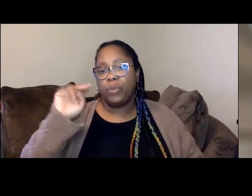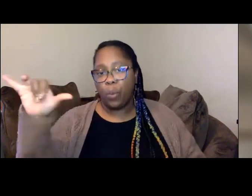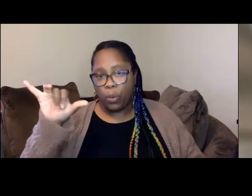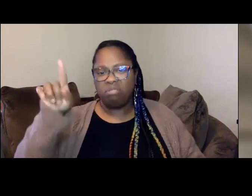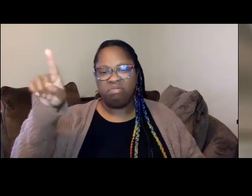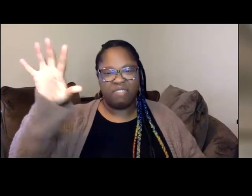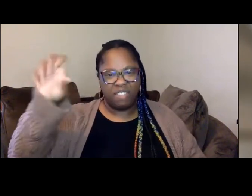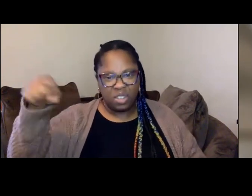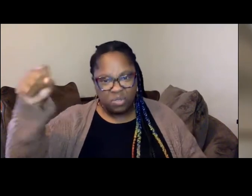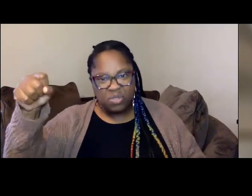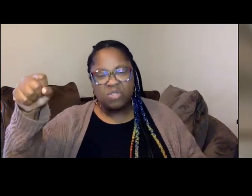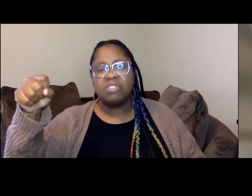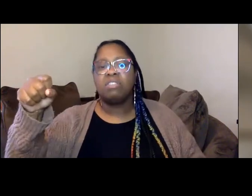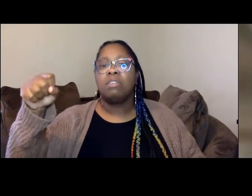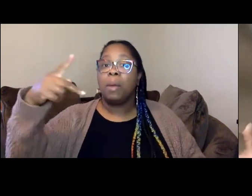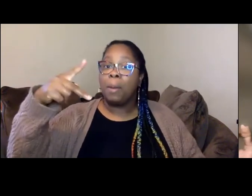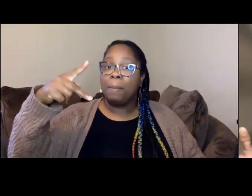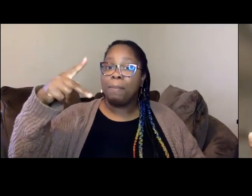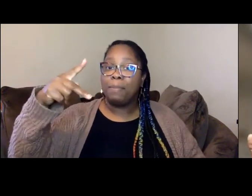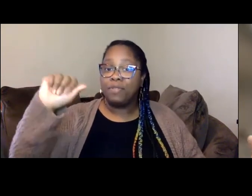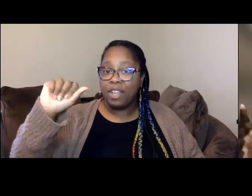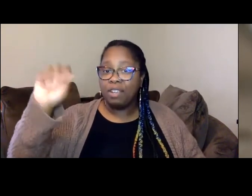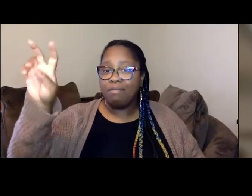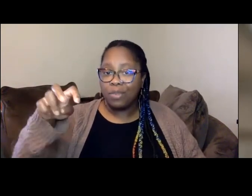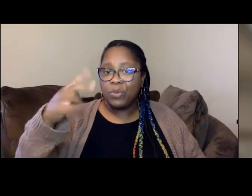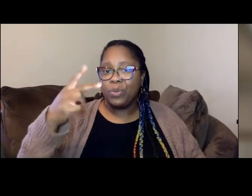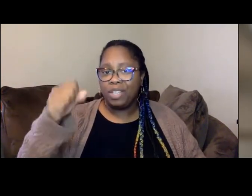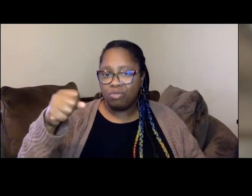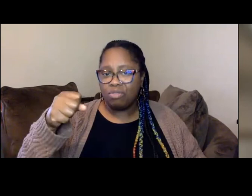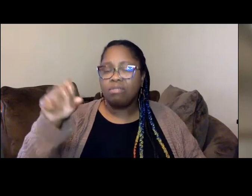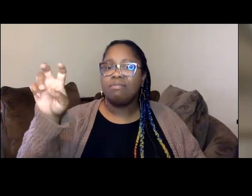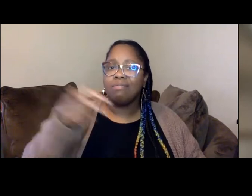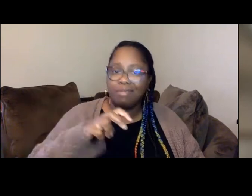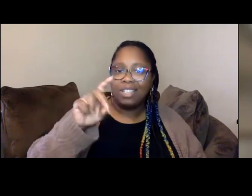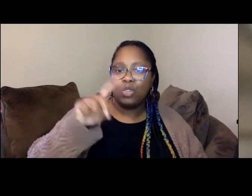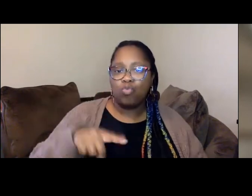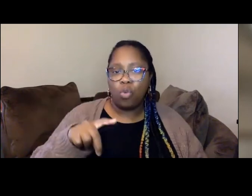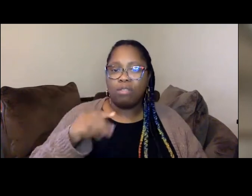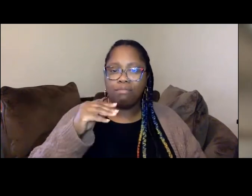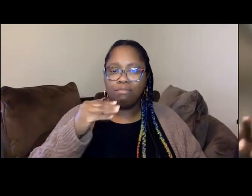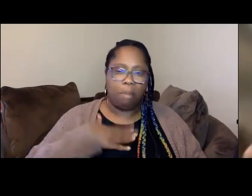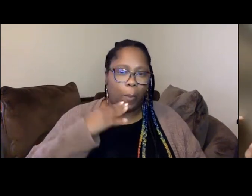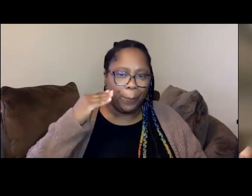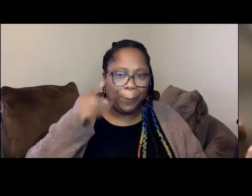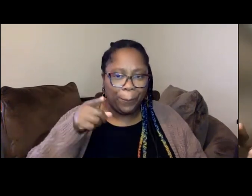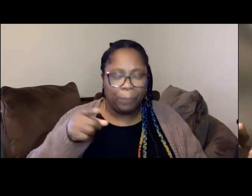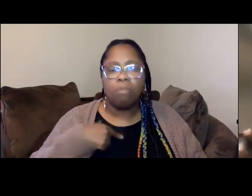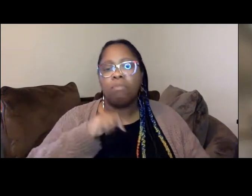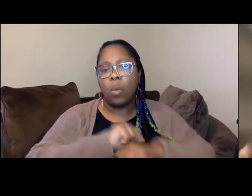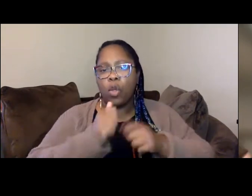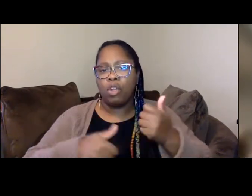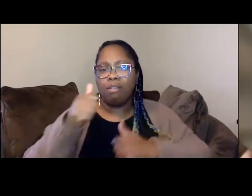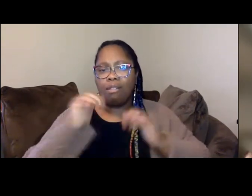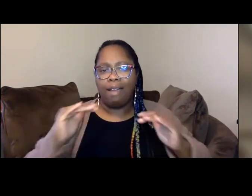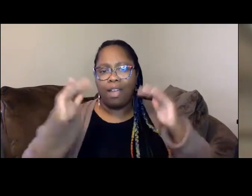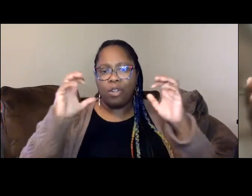5 years, and then 2 years in Pennsylvania, and then my hometown of Detroit, Michigan. And so, I worked in higher ed, worked in the student housing